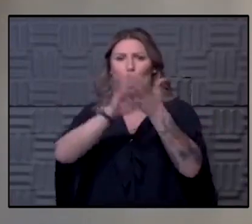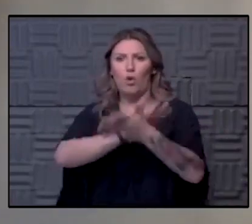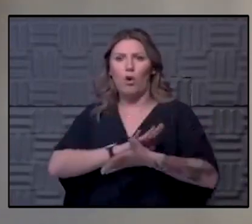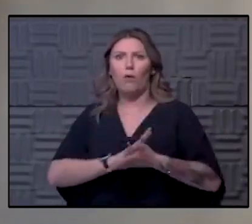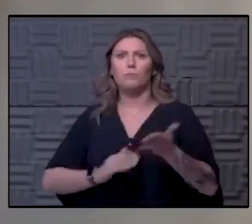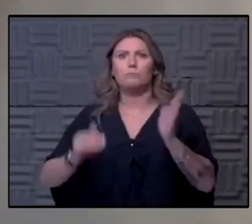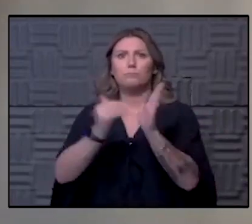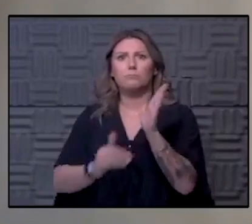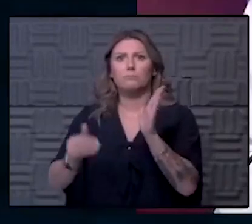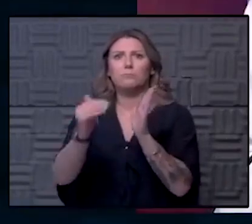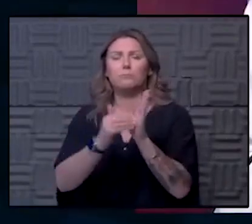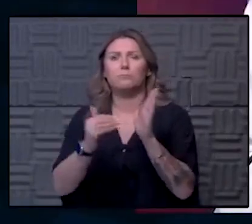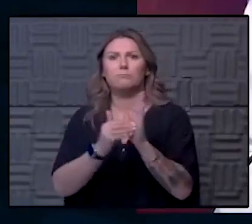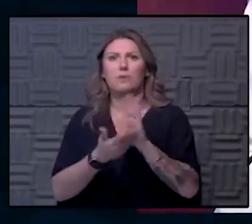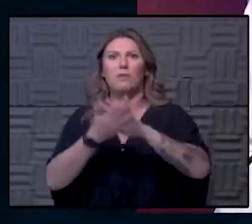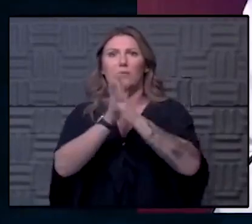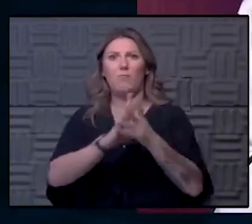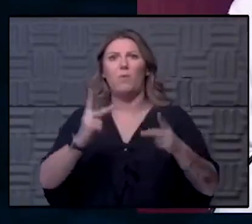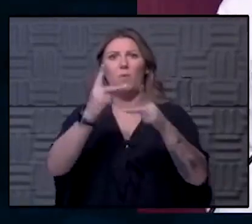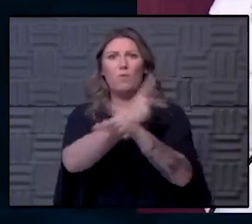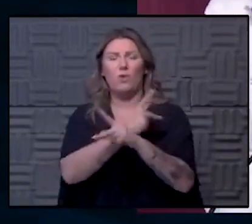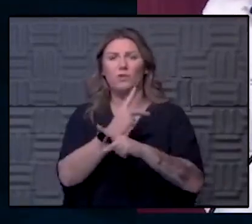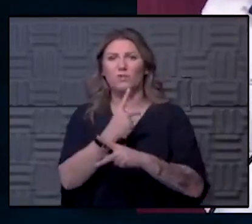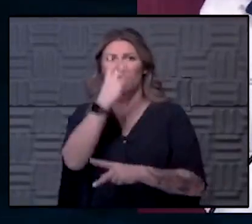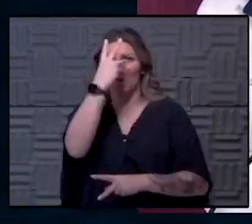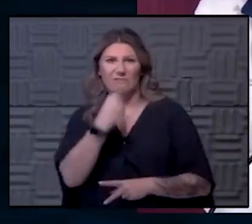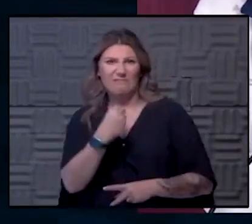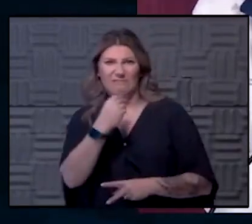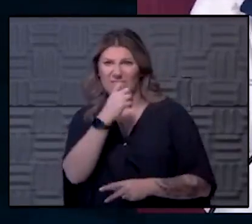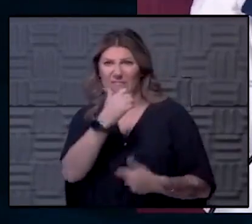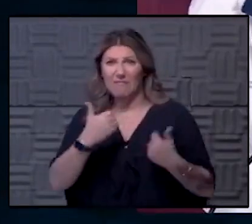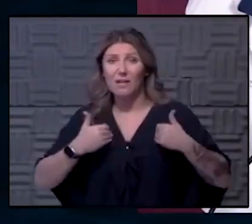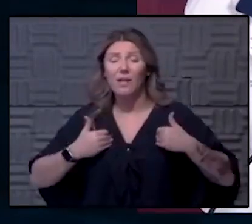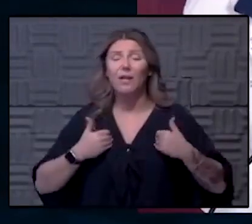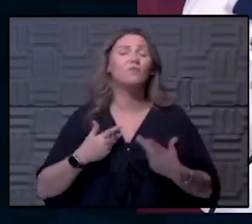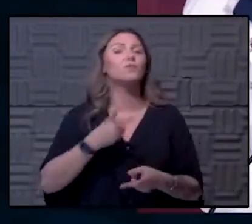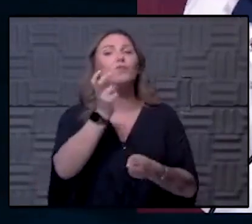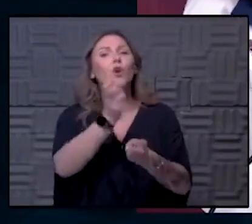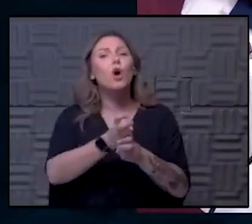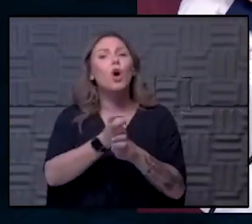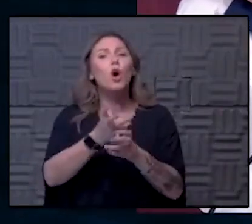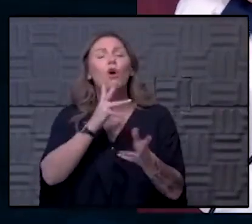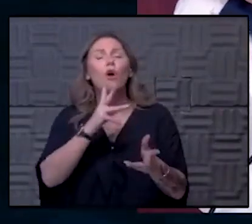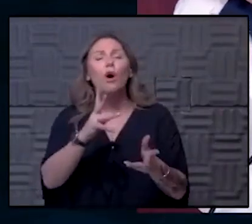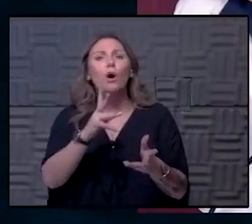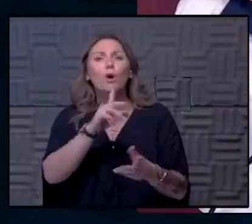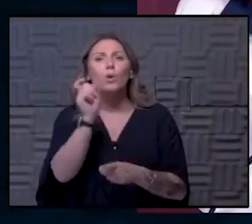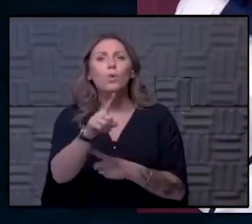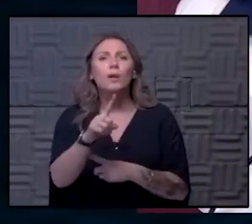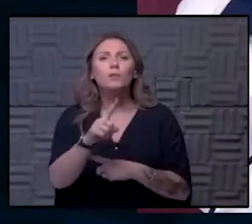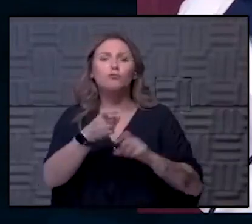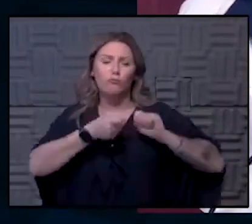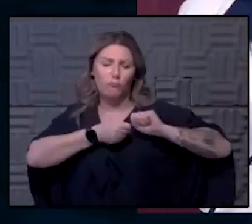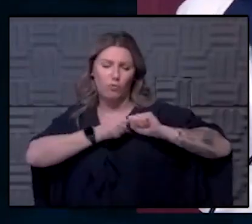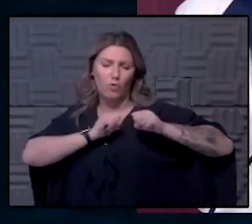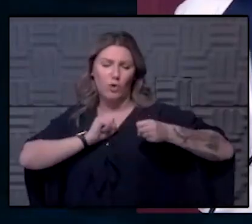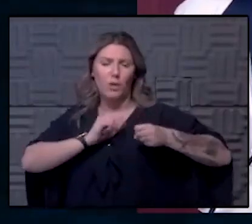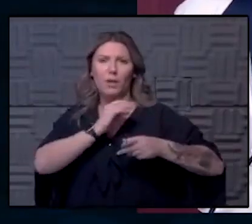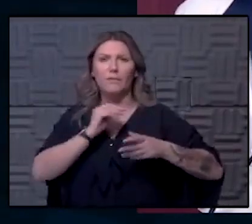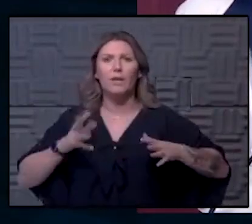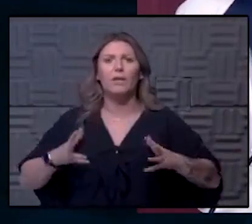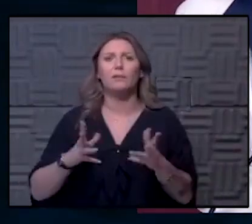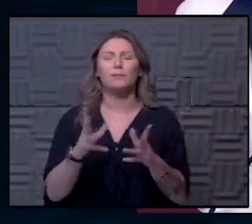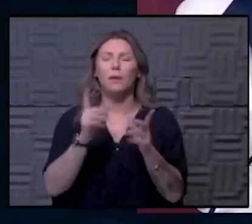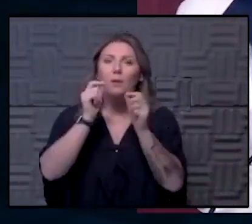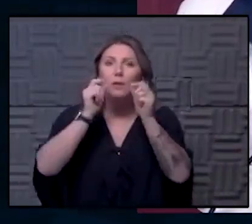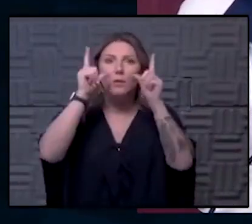loss. So, okay, Dr. Stewart, here's the hard question. Why does grief and anxiety wake me up at night? Why